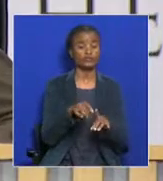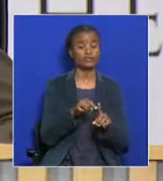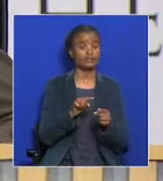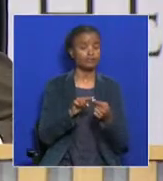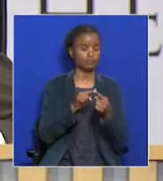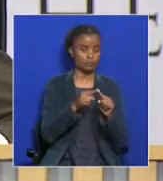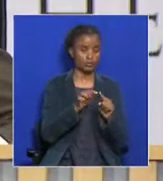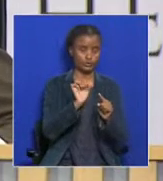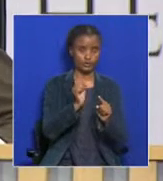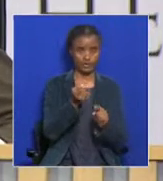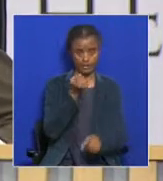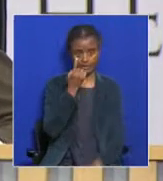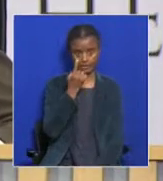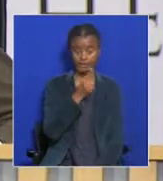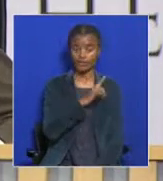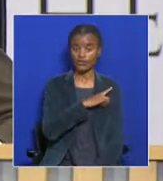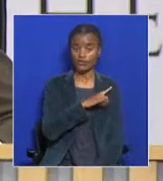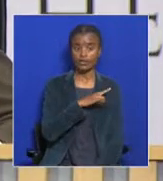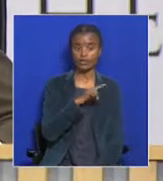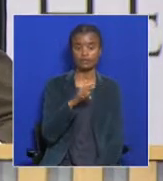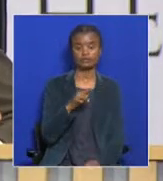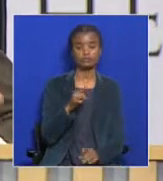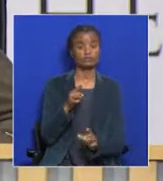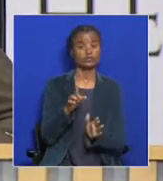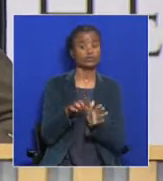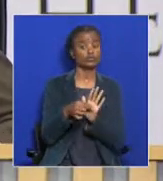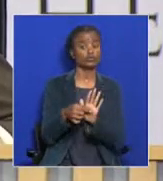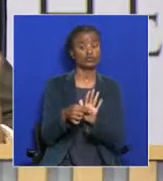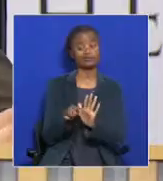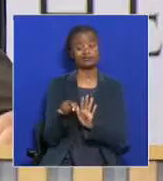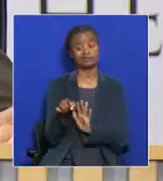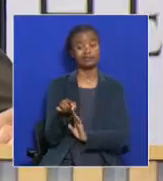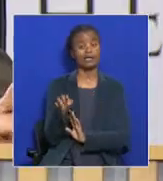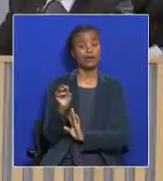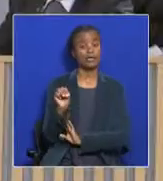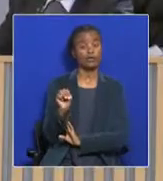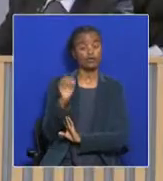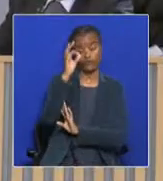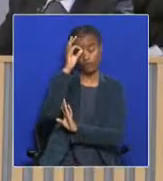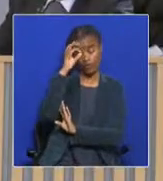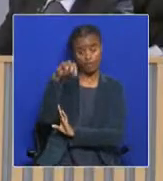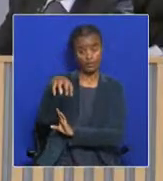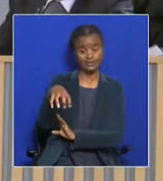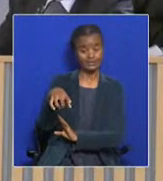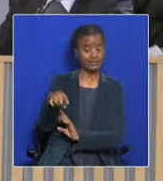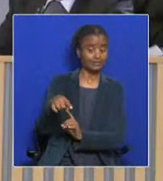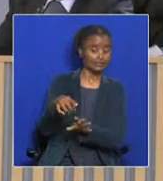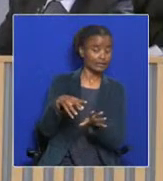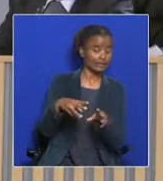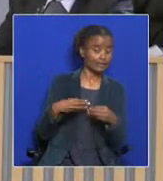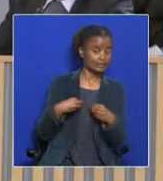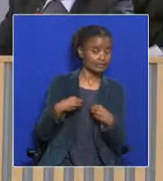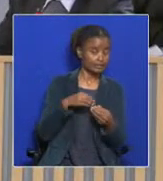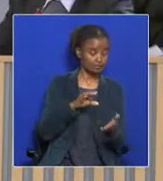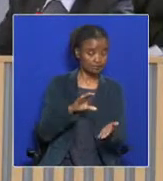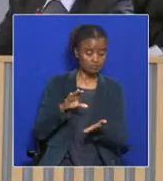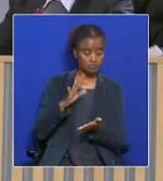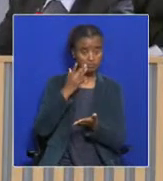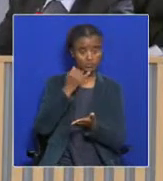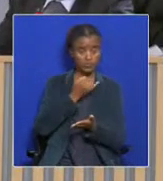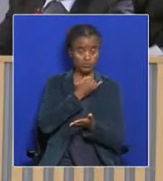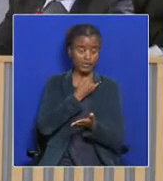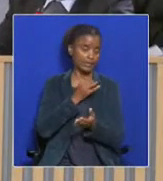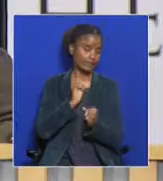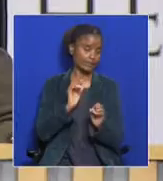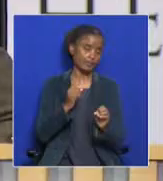that Maiden Wharf was not in a position to accept a ton when it did. Thank you. So I concede to that, sir. Thank you. Thank you. Thank you, Can I